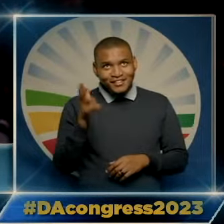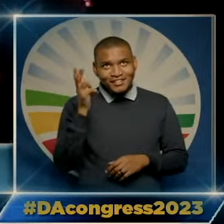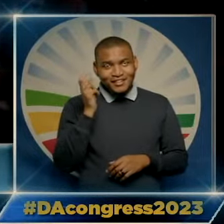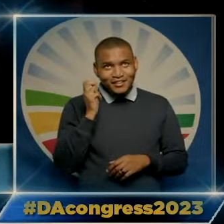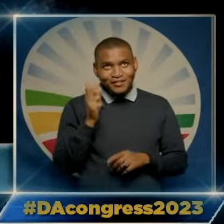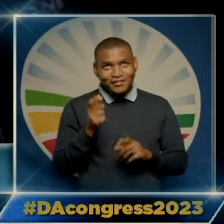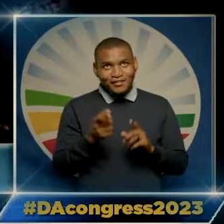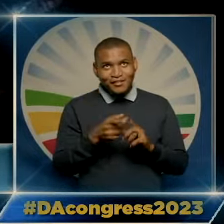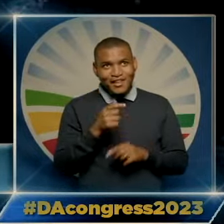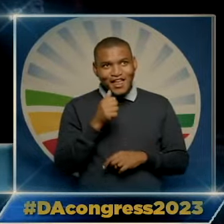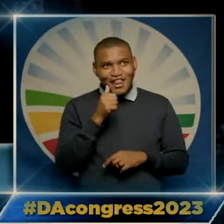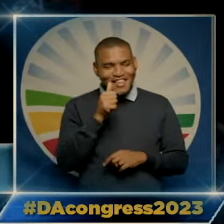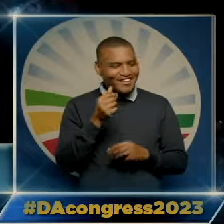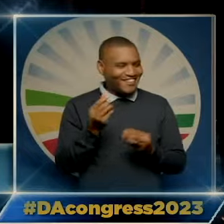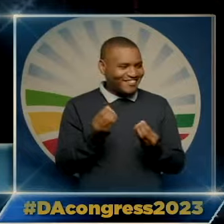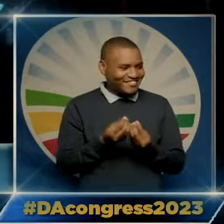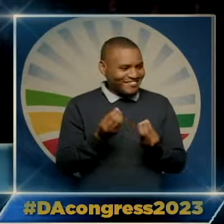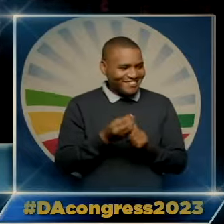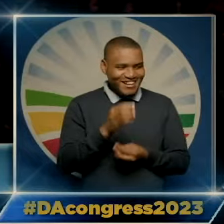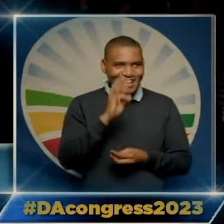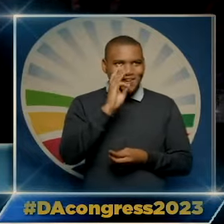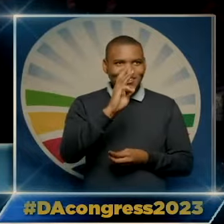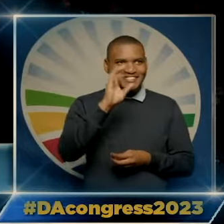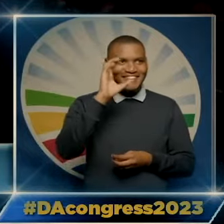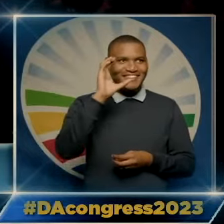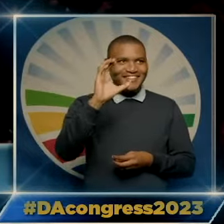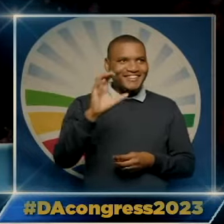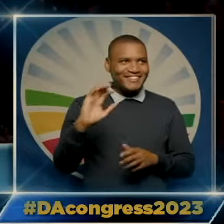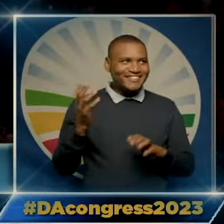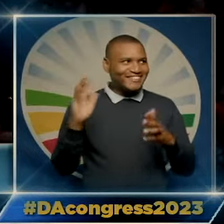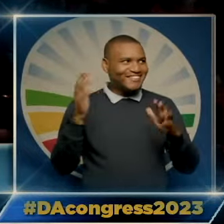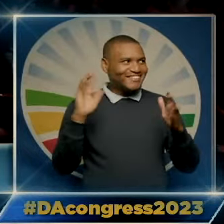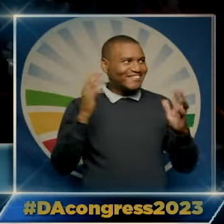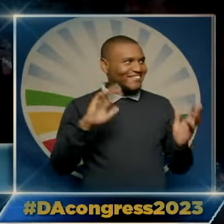Yolekadang. Give it up for the Western Cape.